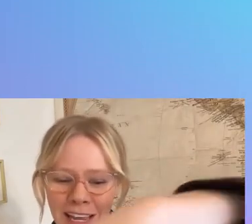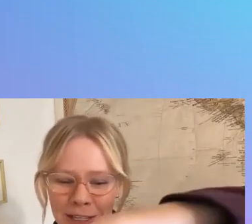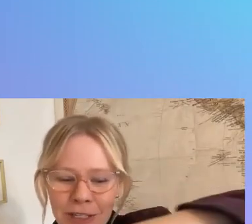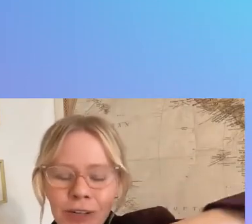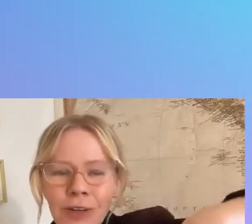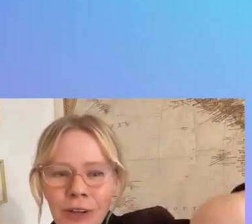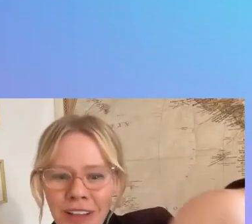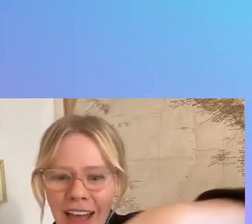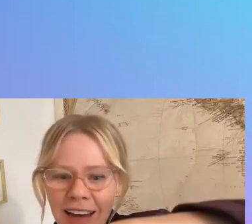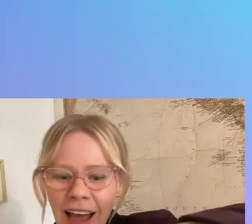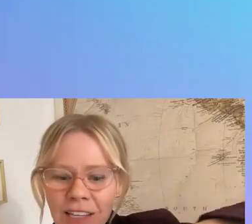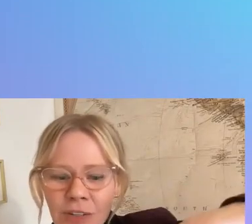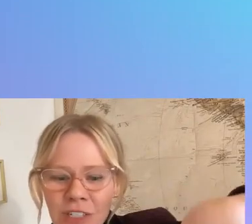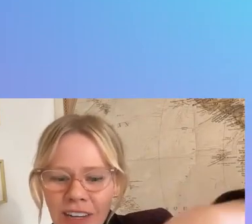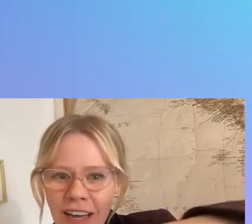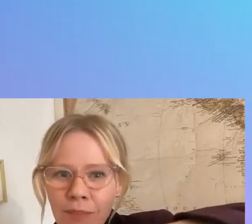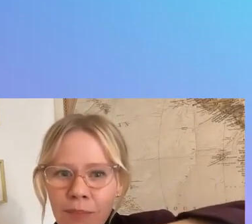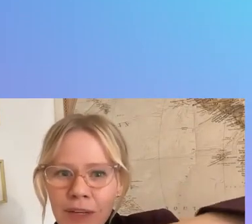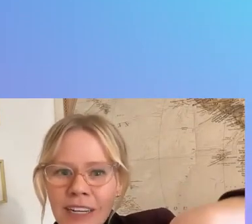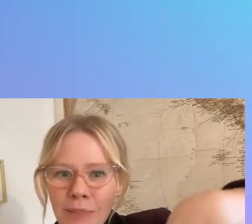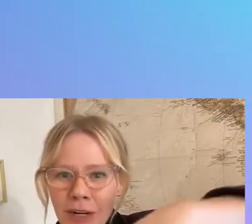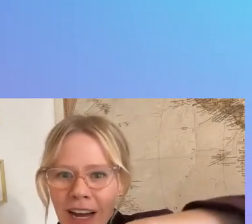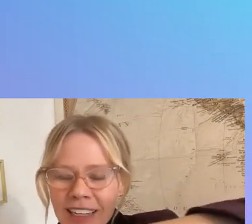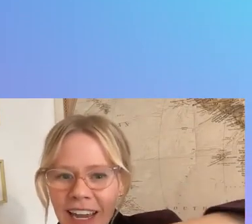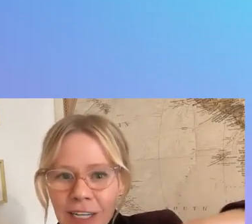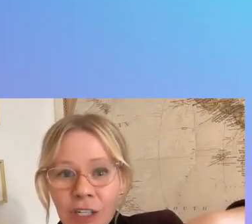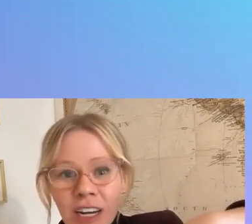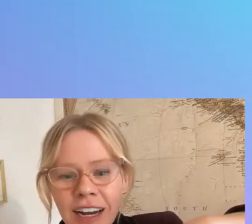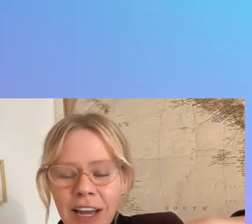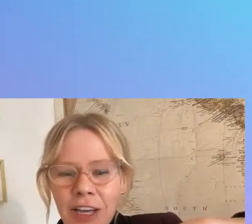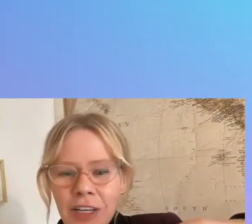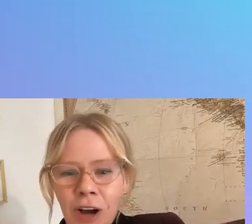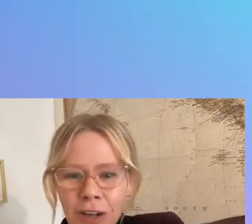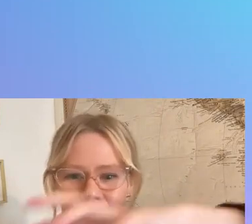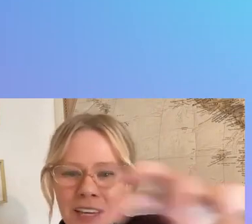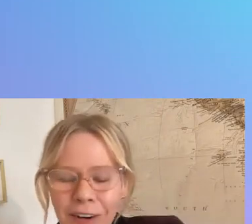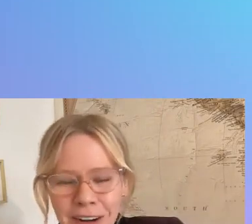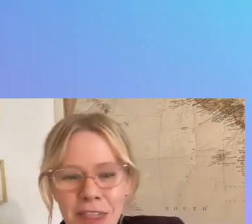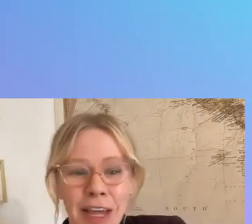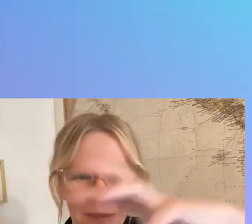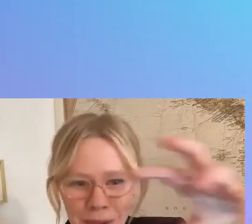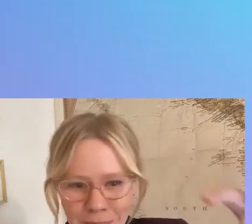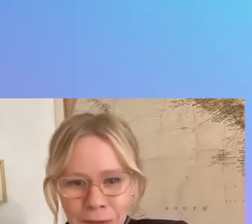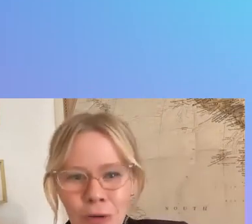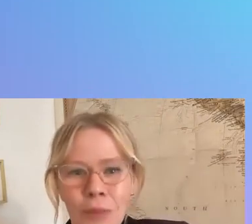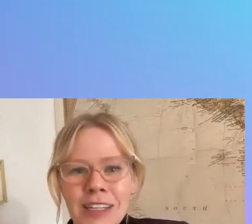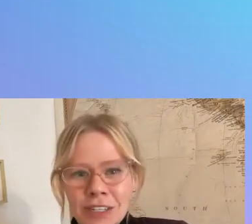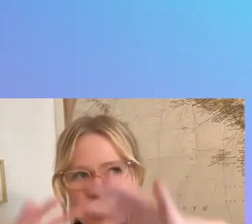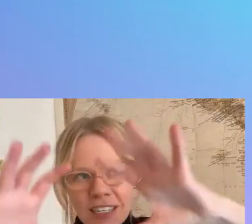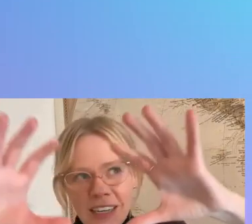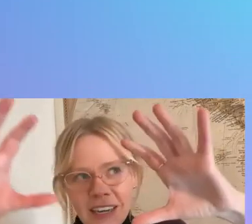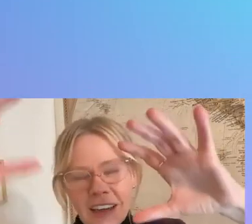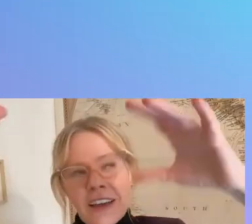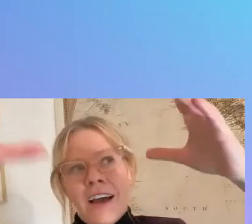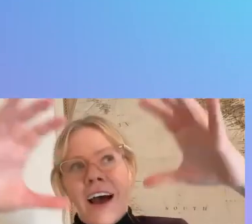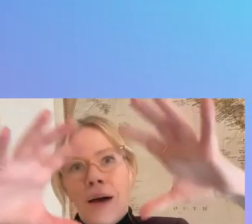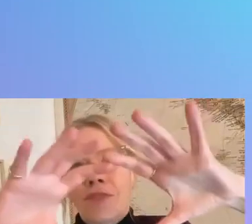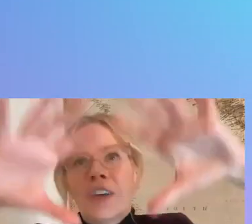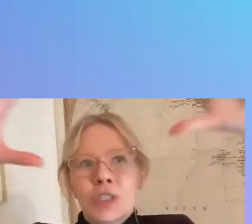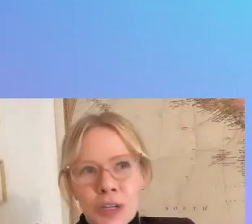run it in a circle. And as you're doing it and building up your cotton candy treat, you're also hearing a theremin performance and you're